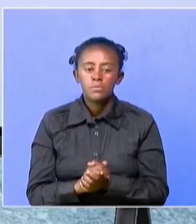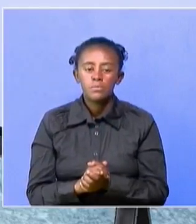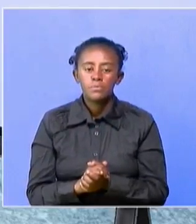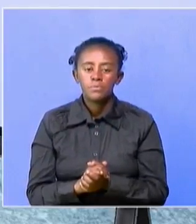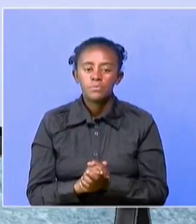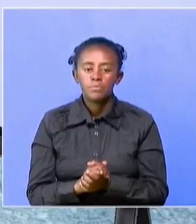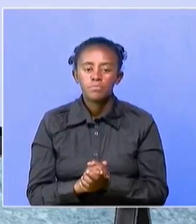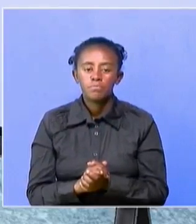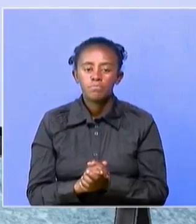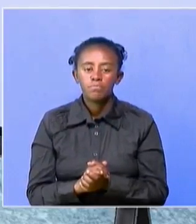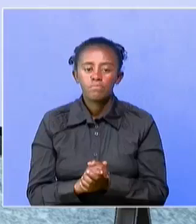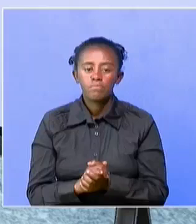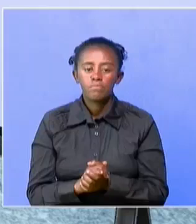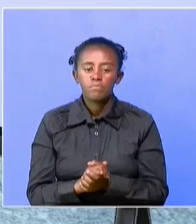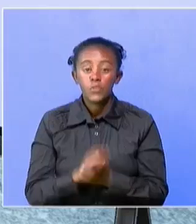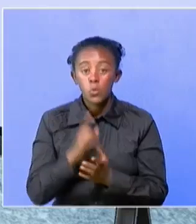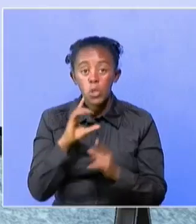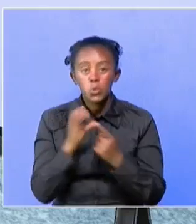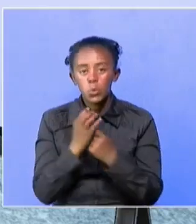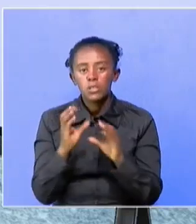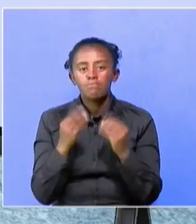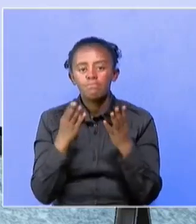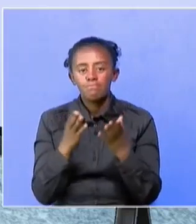I'm going to write one situation.